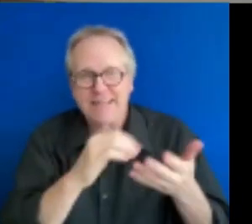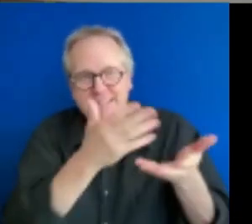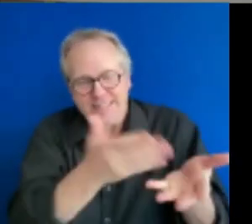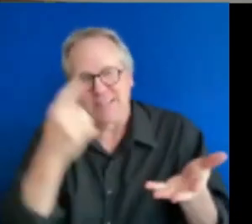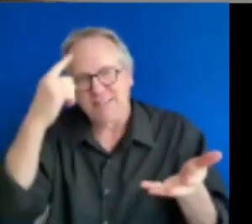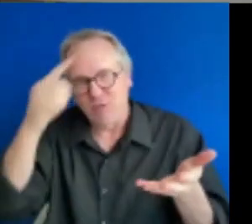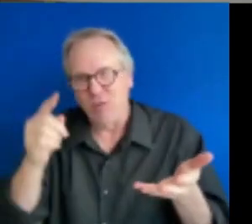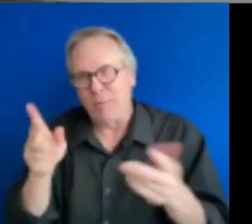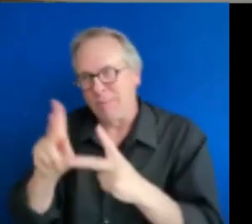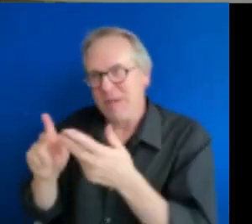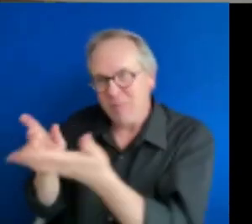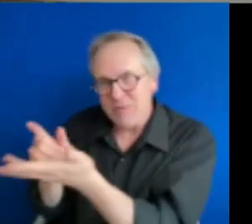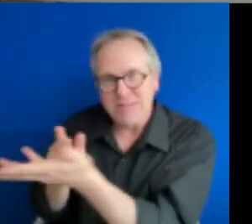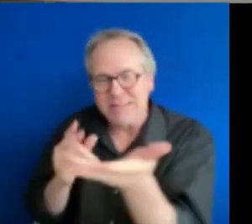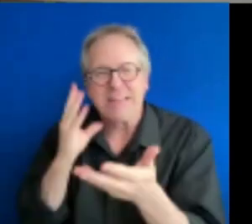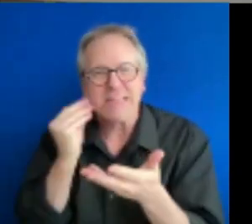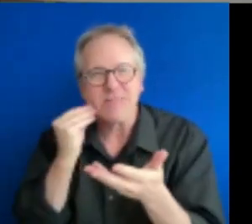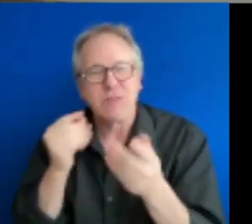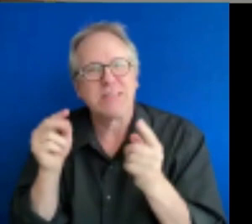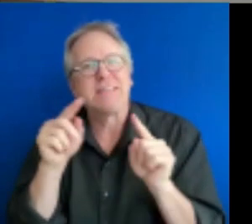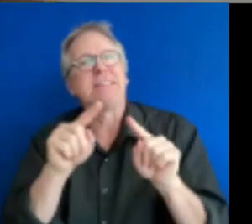world differently.